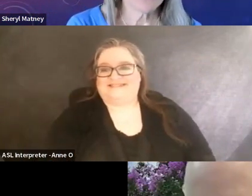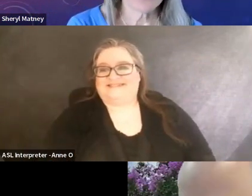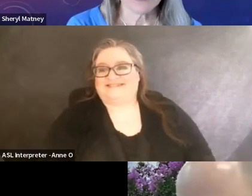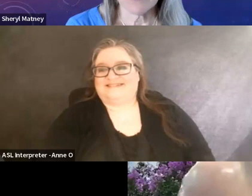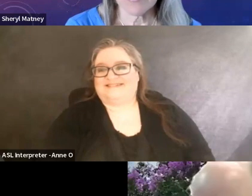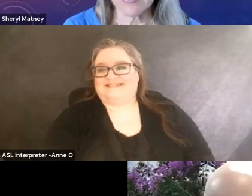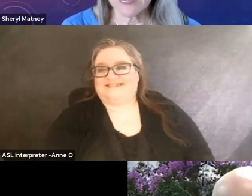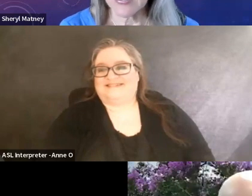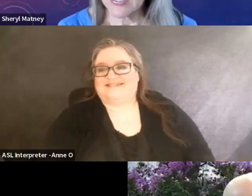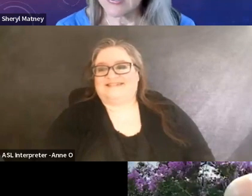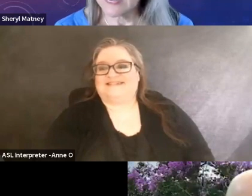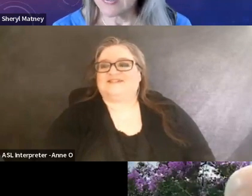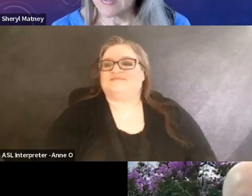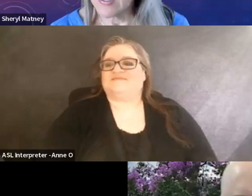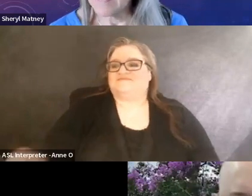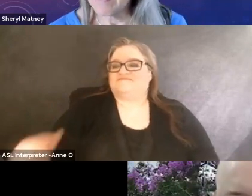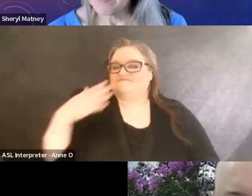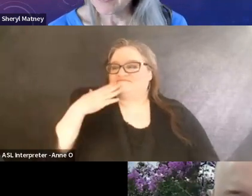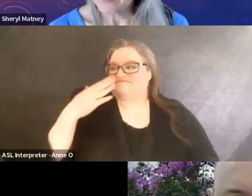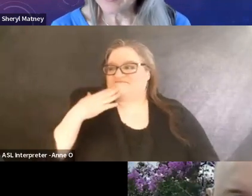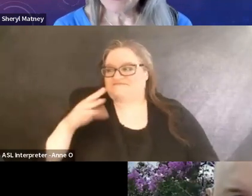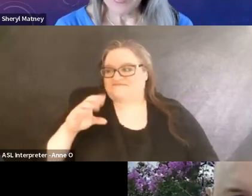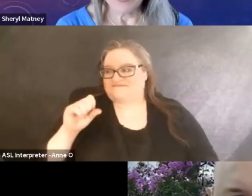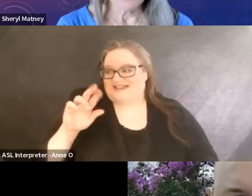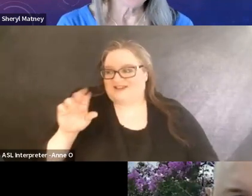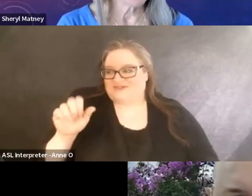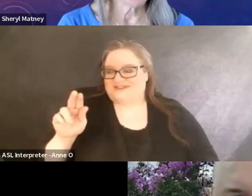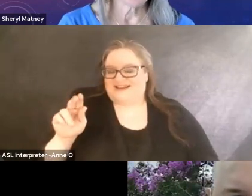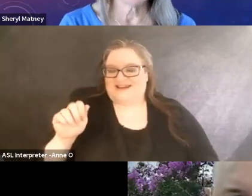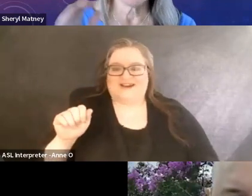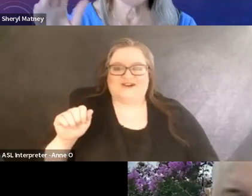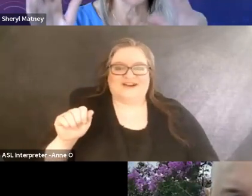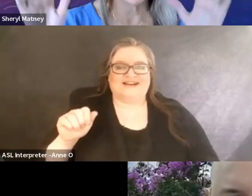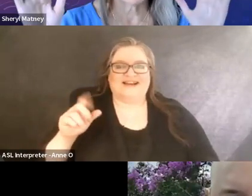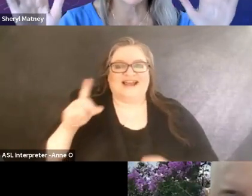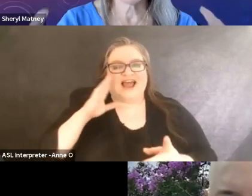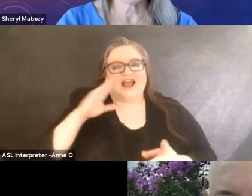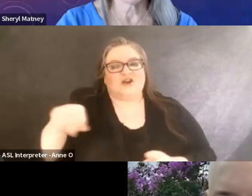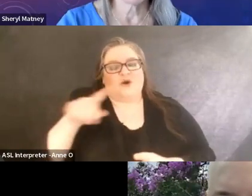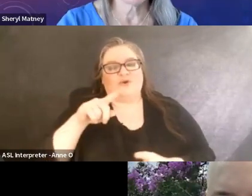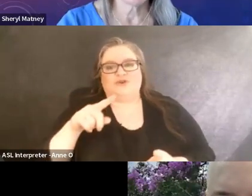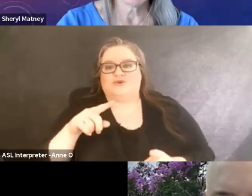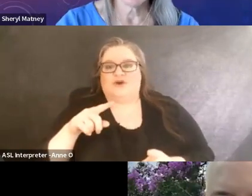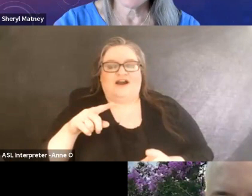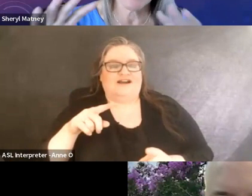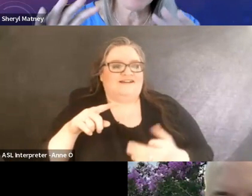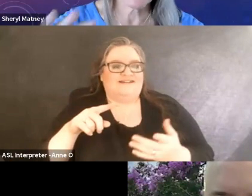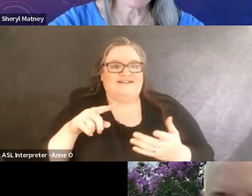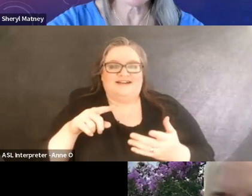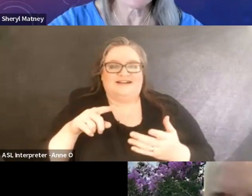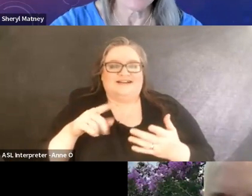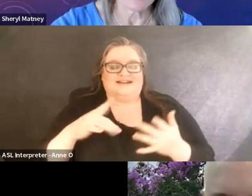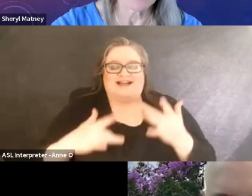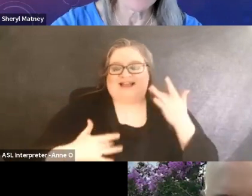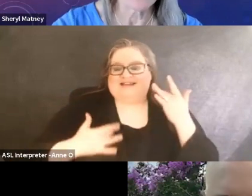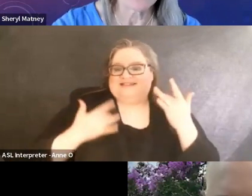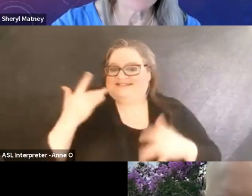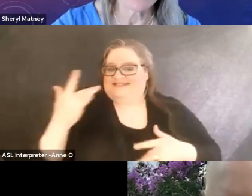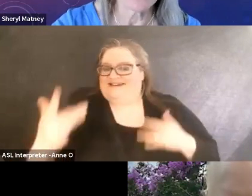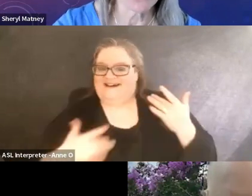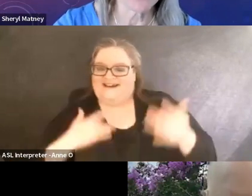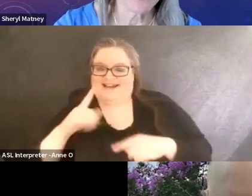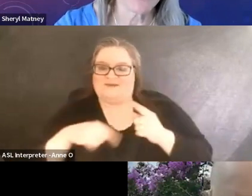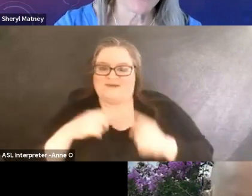Thanks so much, Sarah. And I know you guys are just excited